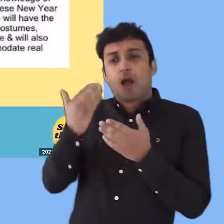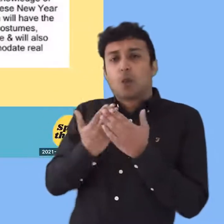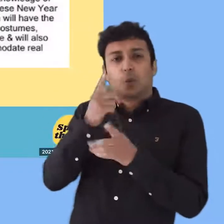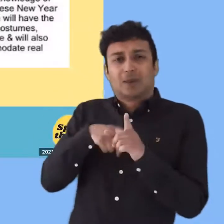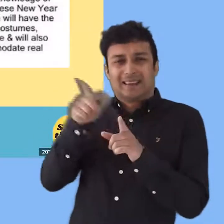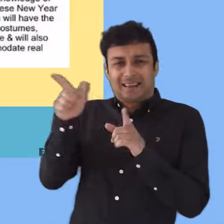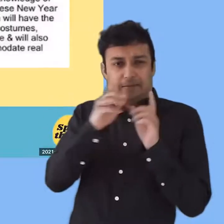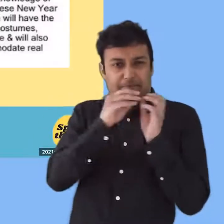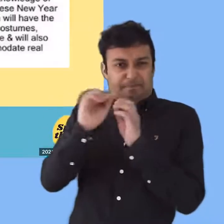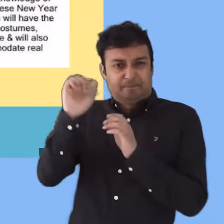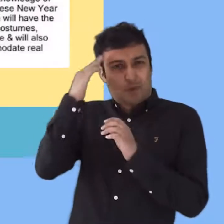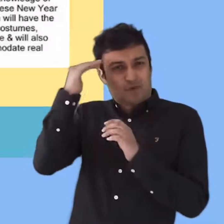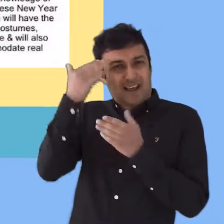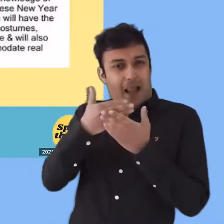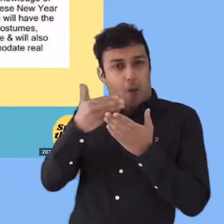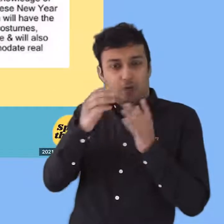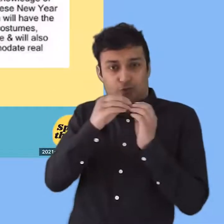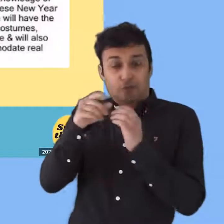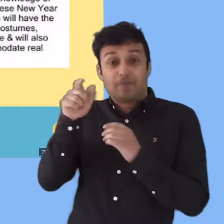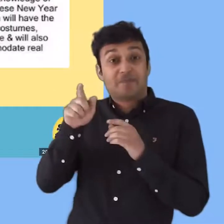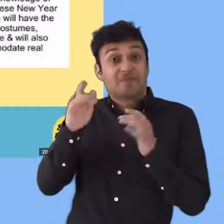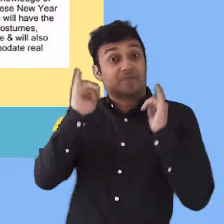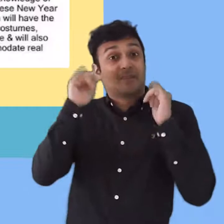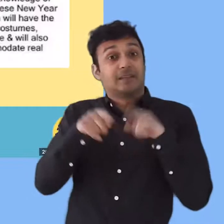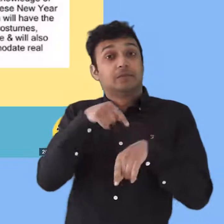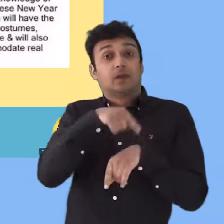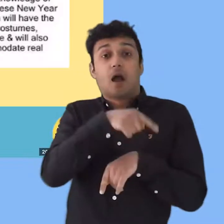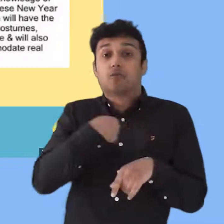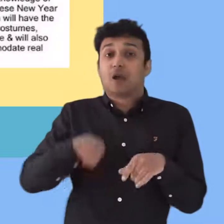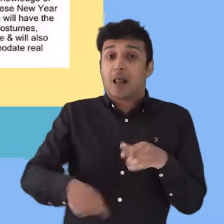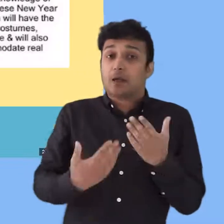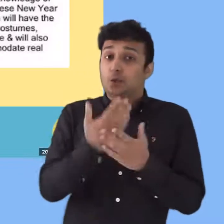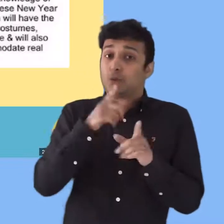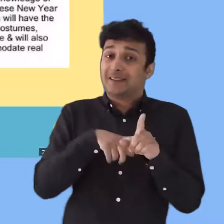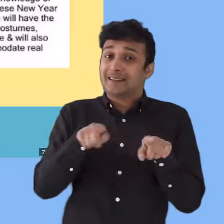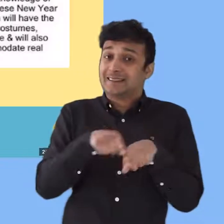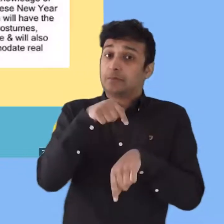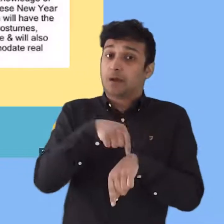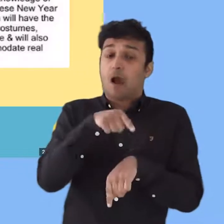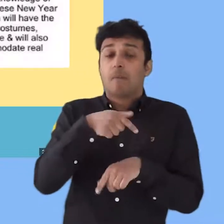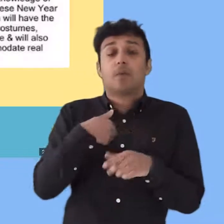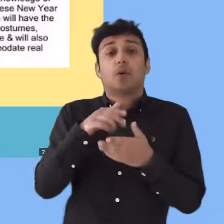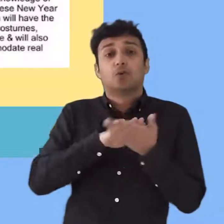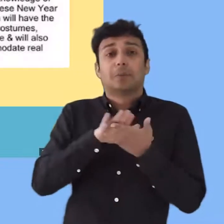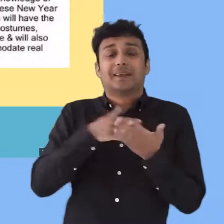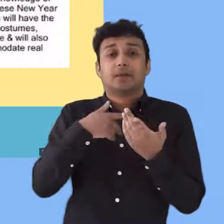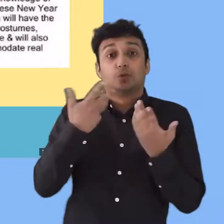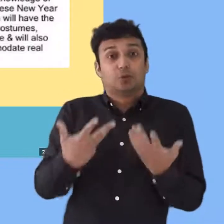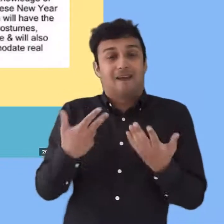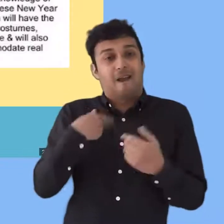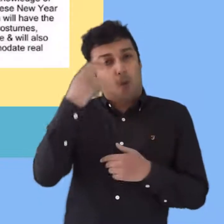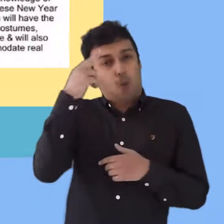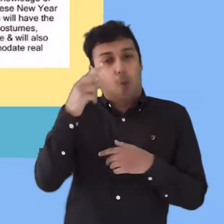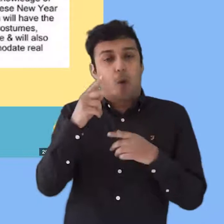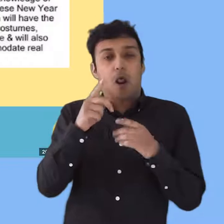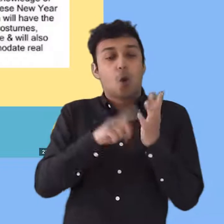wrong, it's celebrated at the same time as Chinese New Year. So actually I have called it a Lunar New Year today.